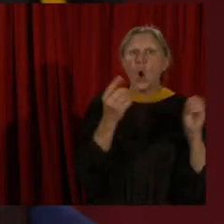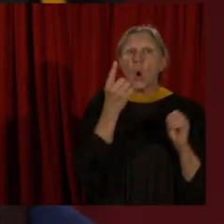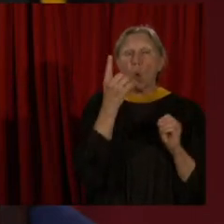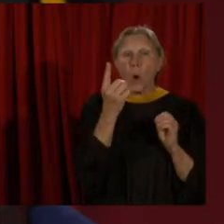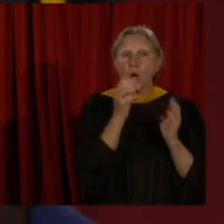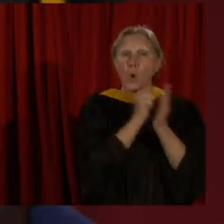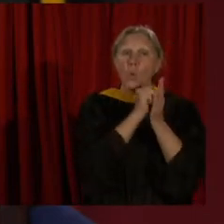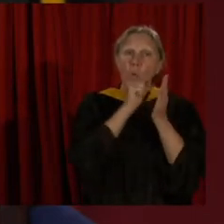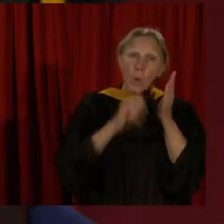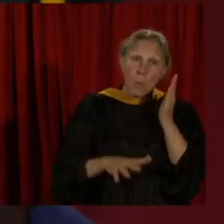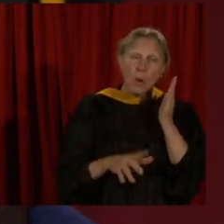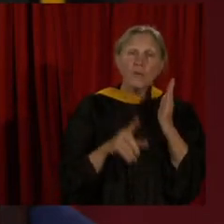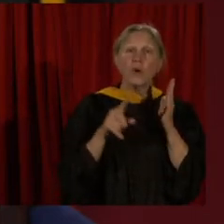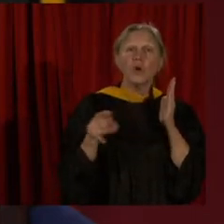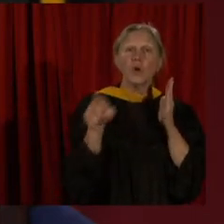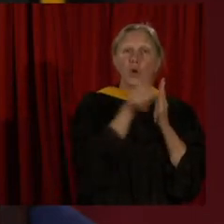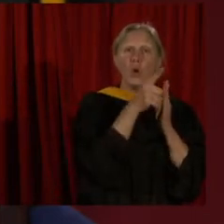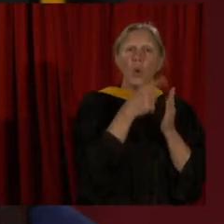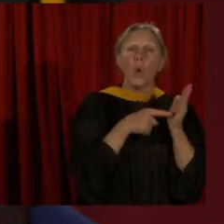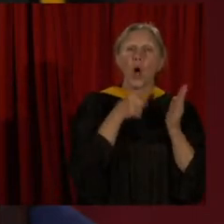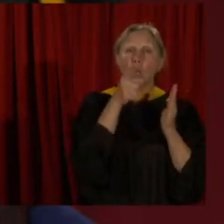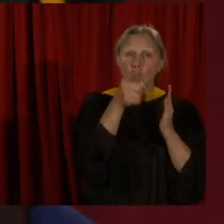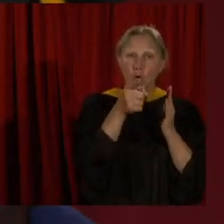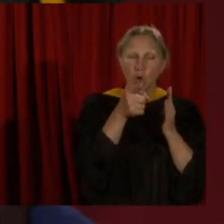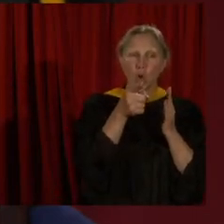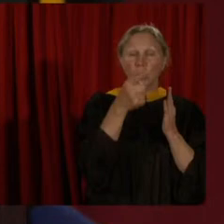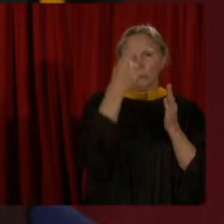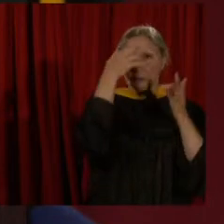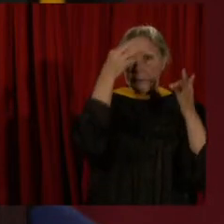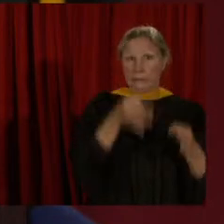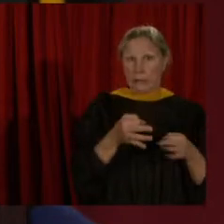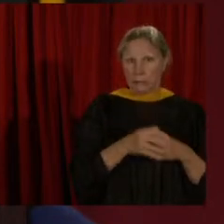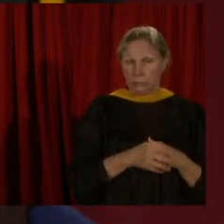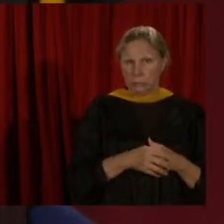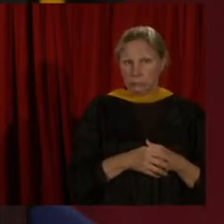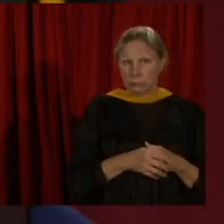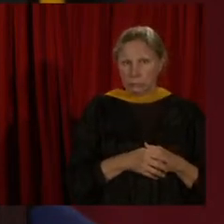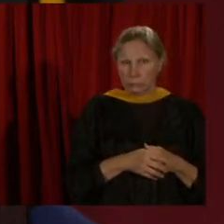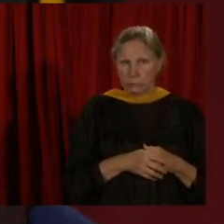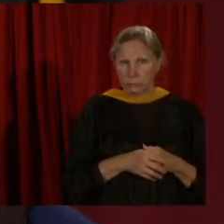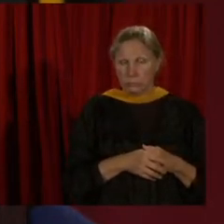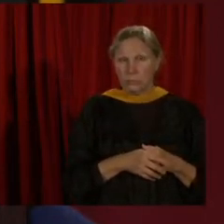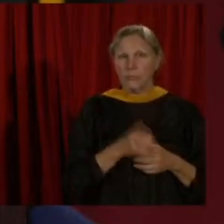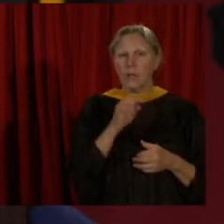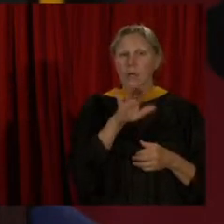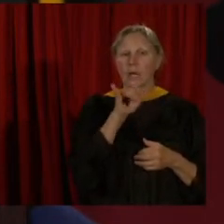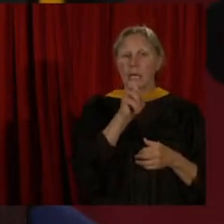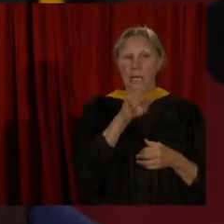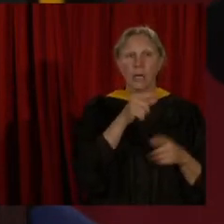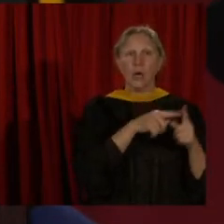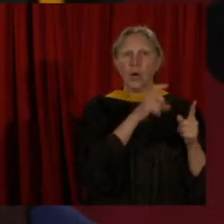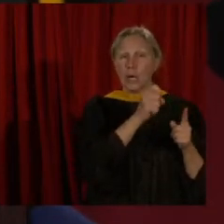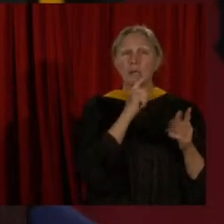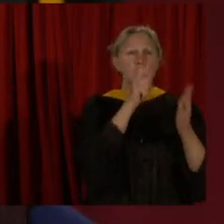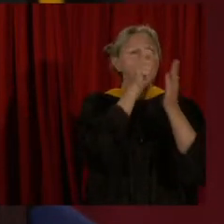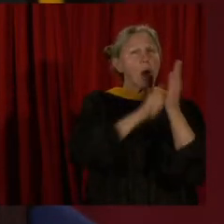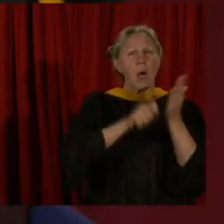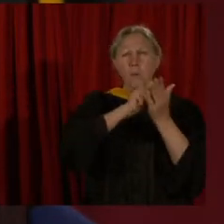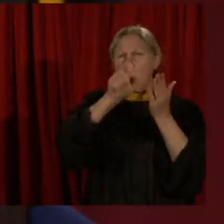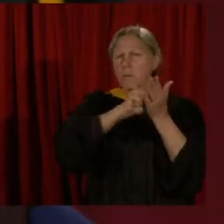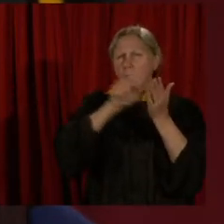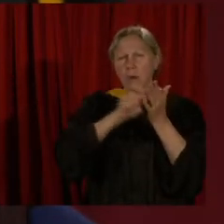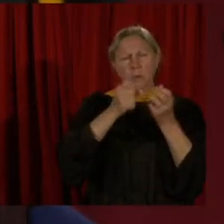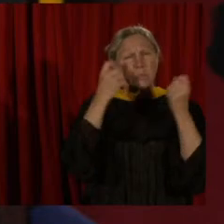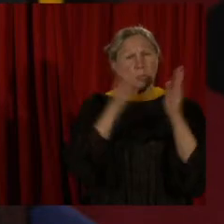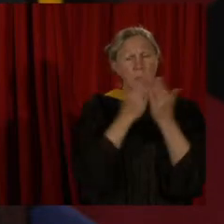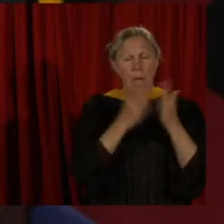take away from you what you put in your mind." Today, Dr. Eger is a prolific author, and she has a